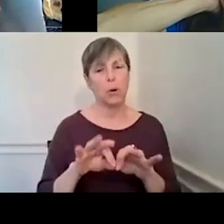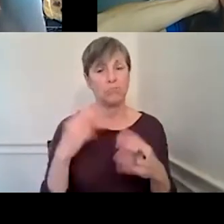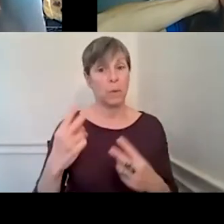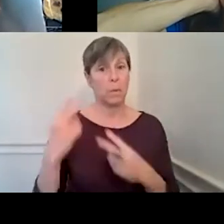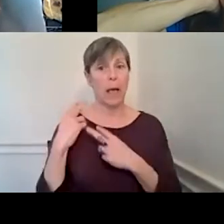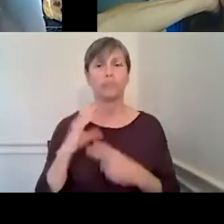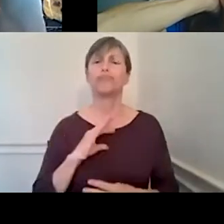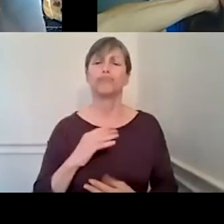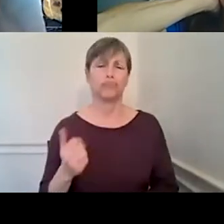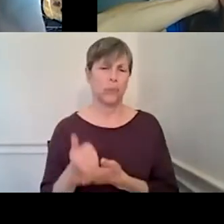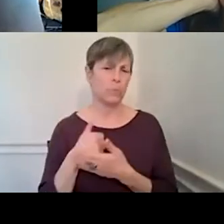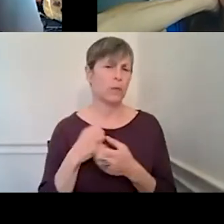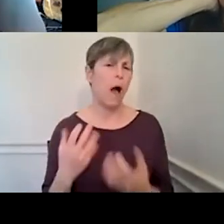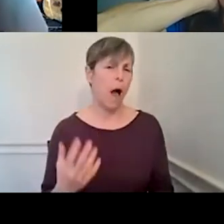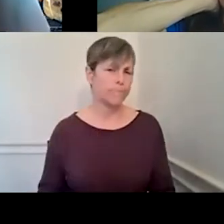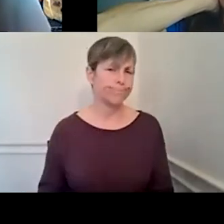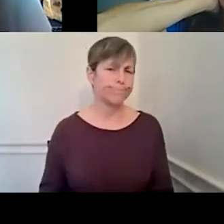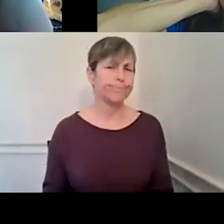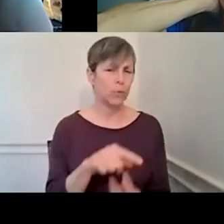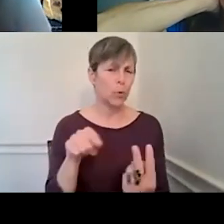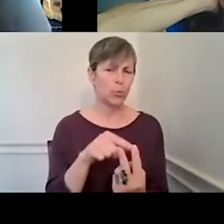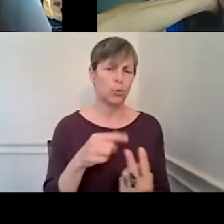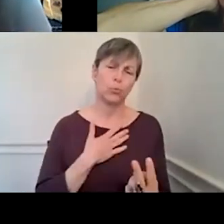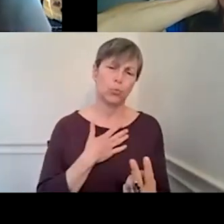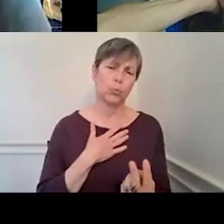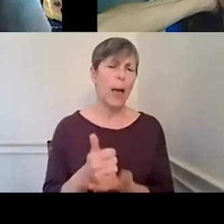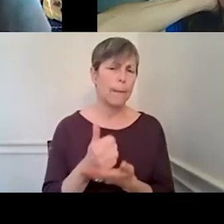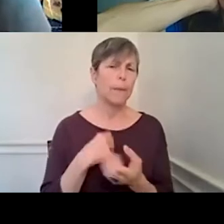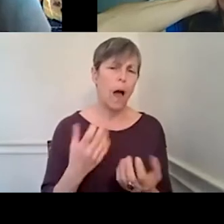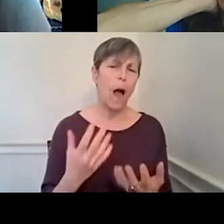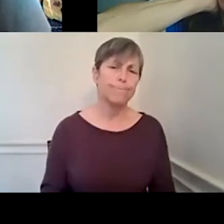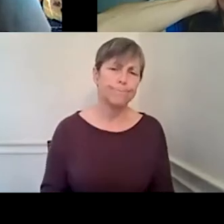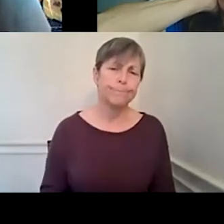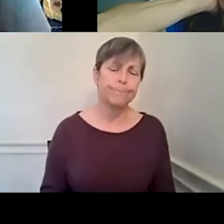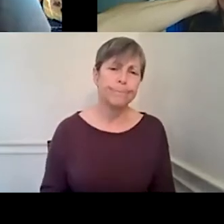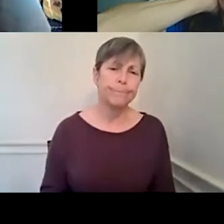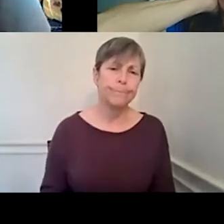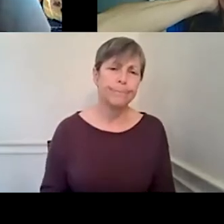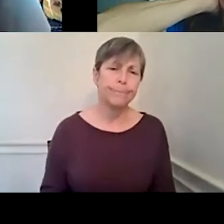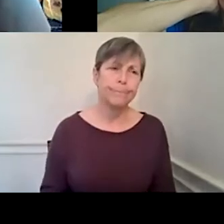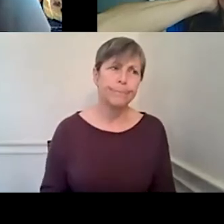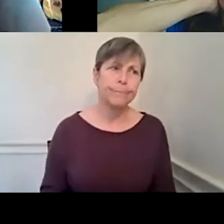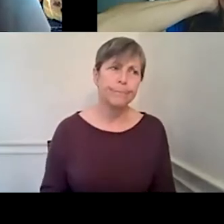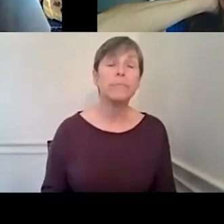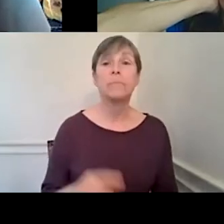So those two gentlemen really, really helped me a lot. I would say becoming a